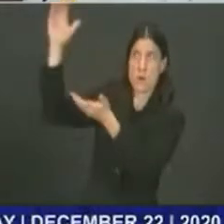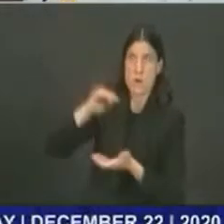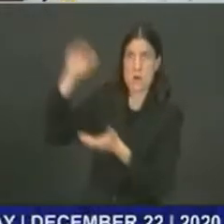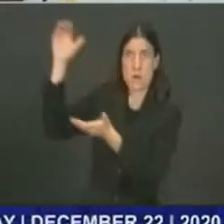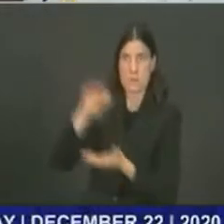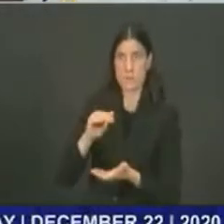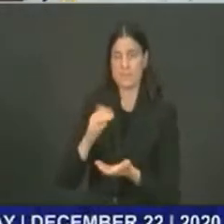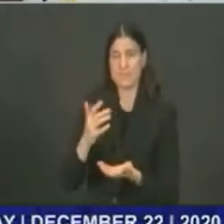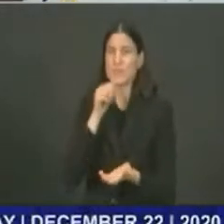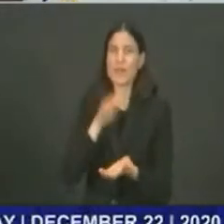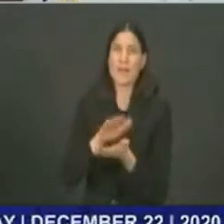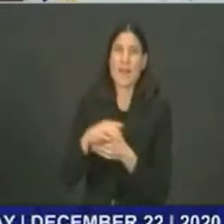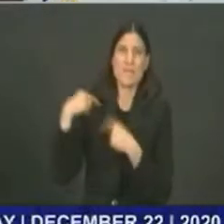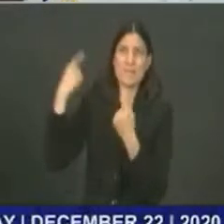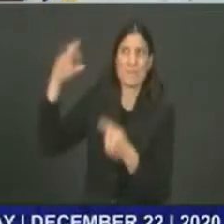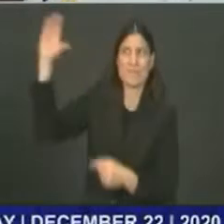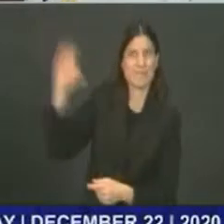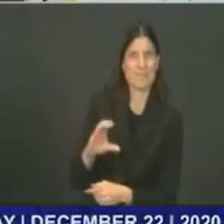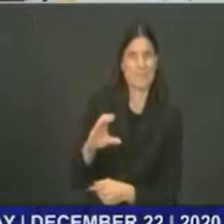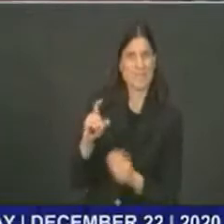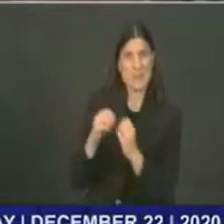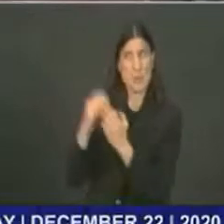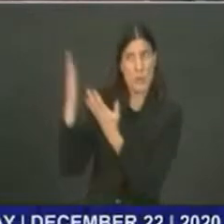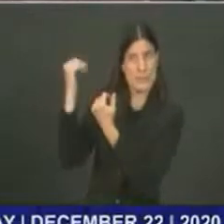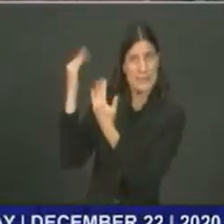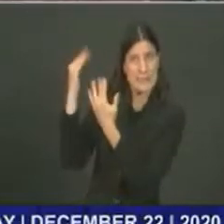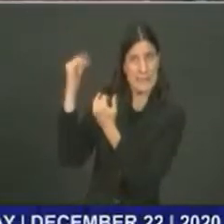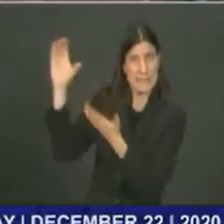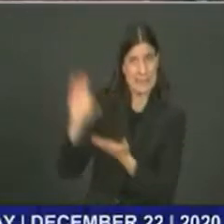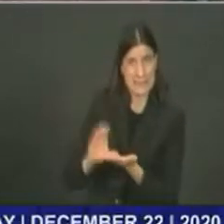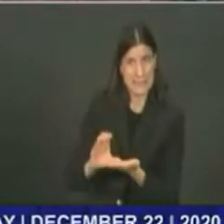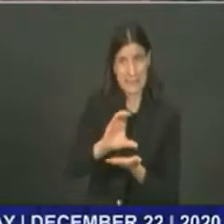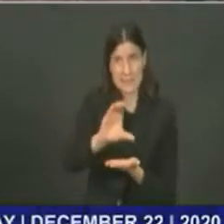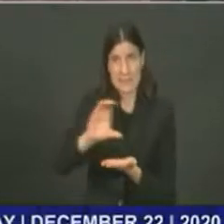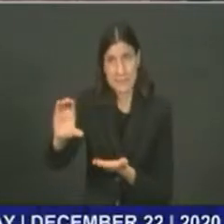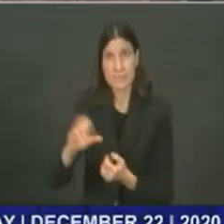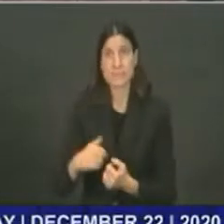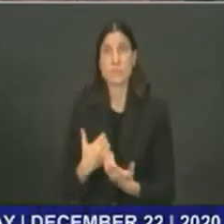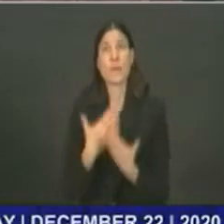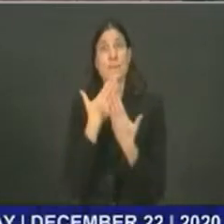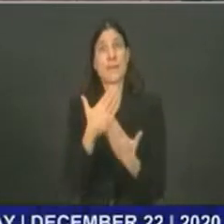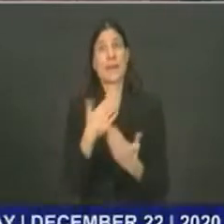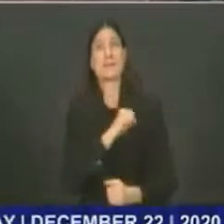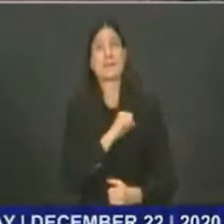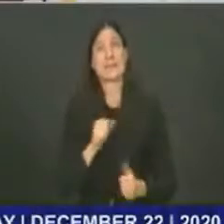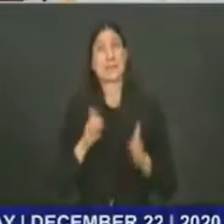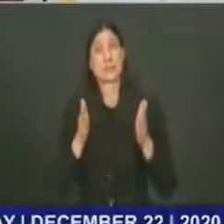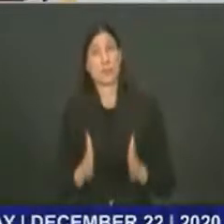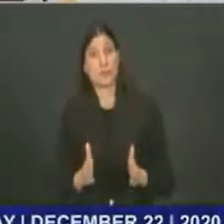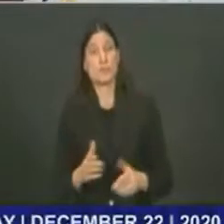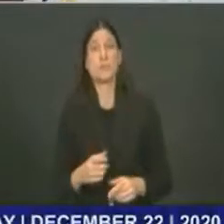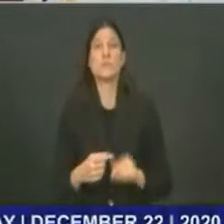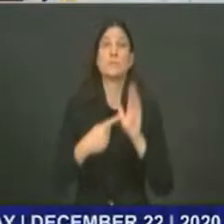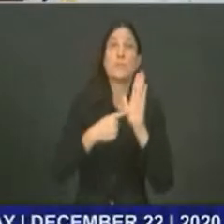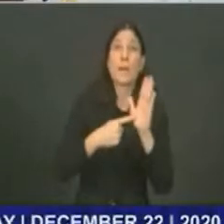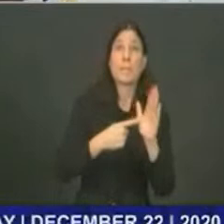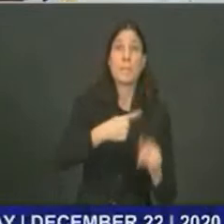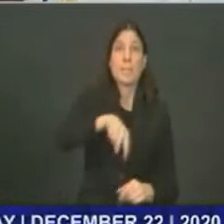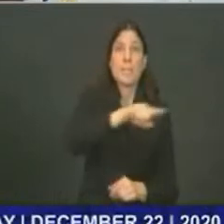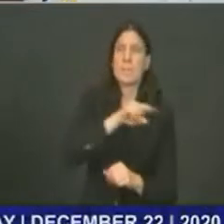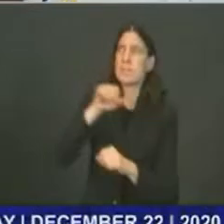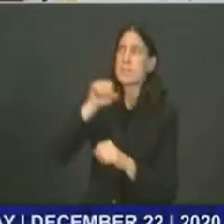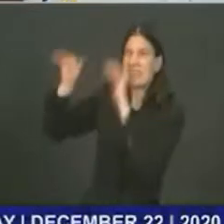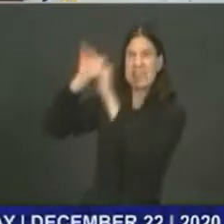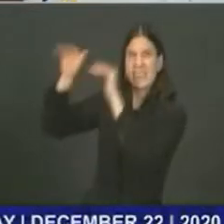direction, and we're very grateful to our federal delegation for the work. Nothing in the package for government operations. There is nothing